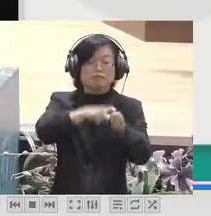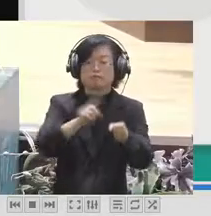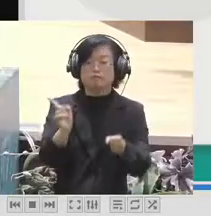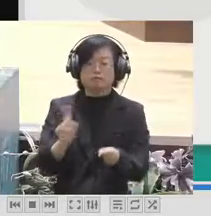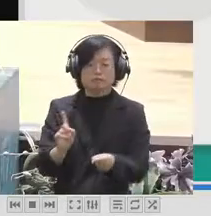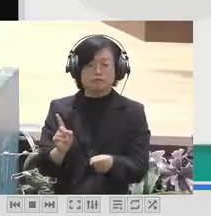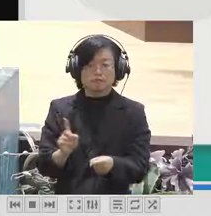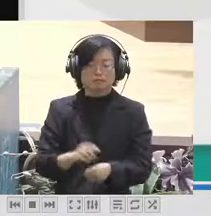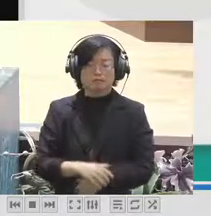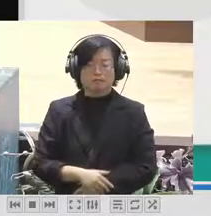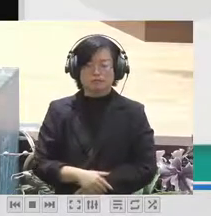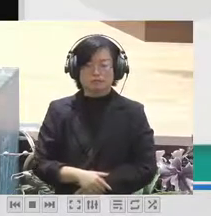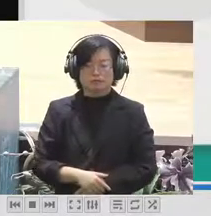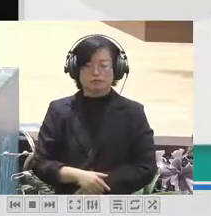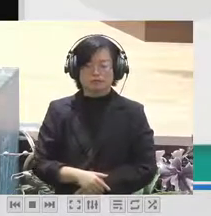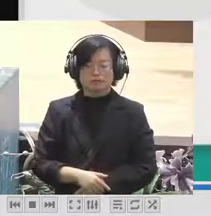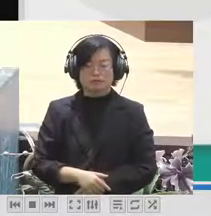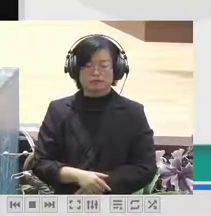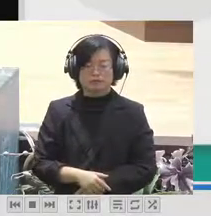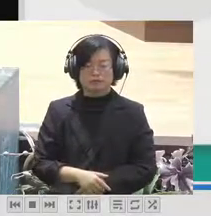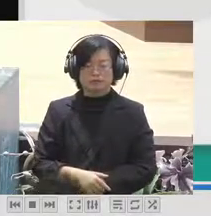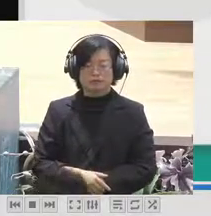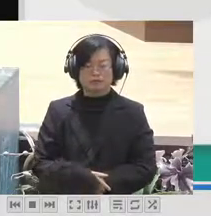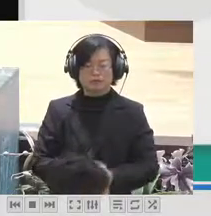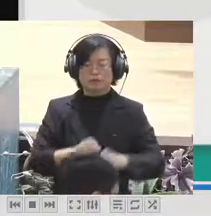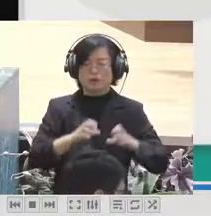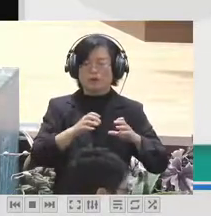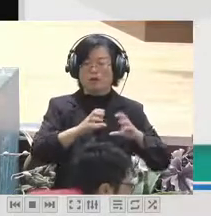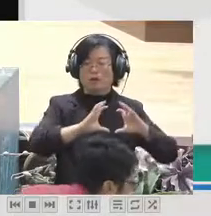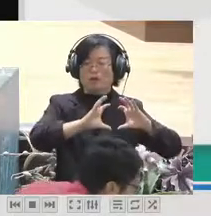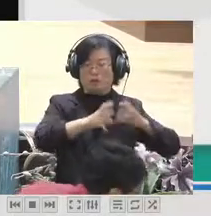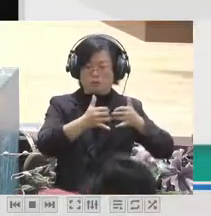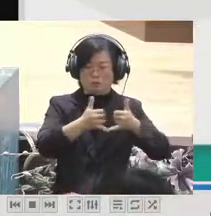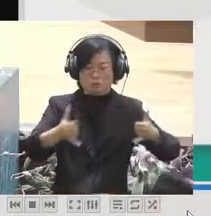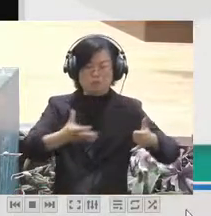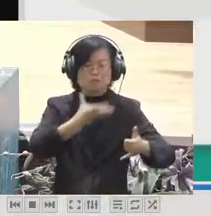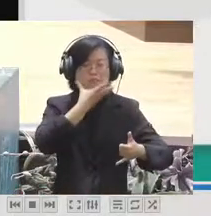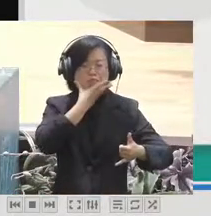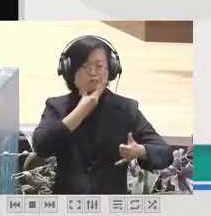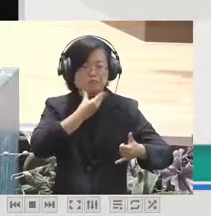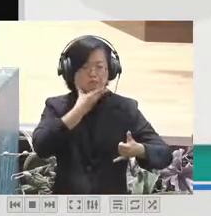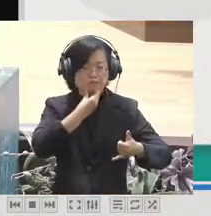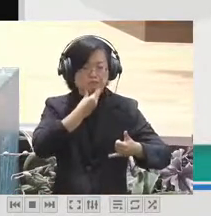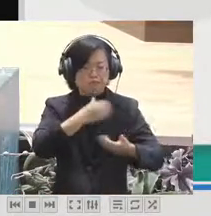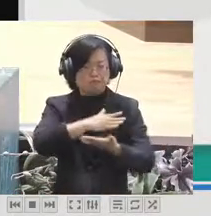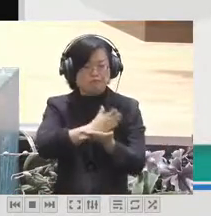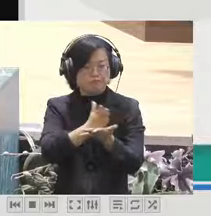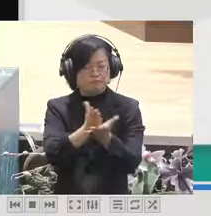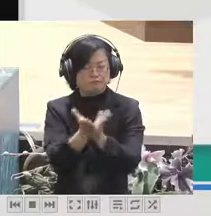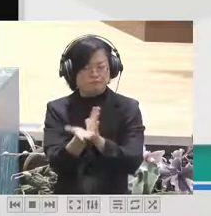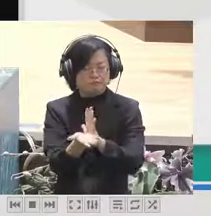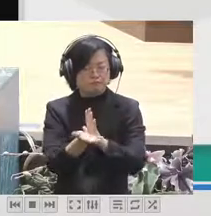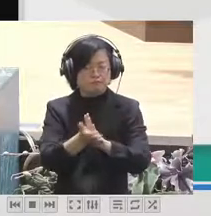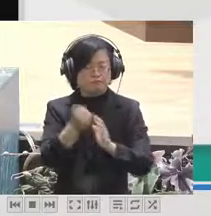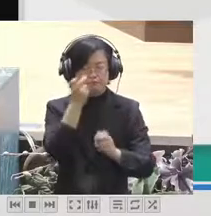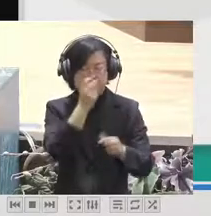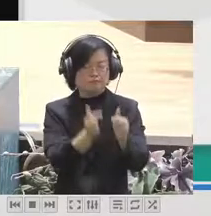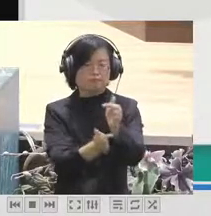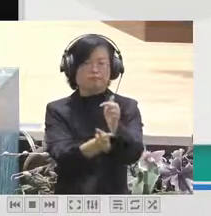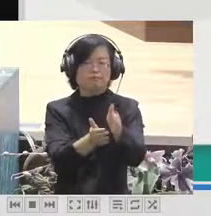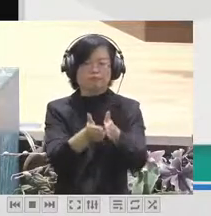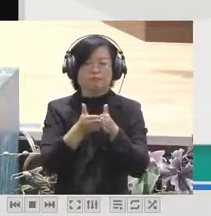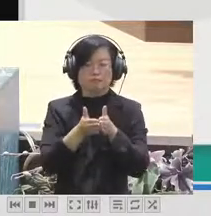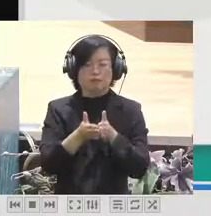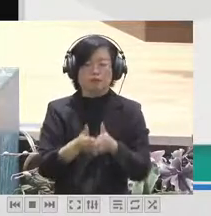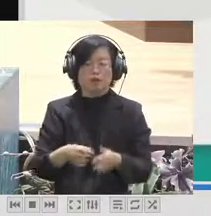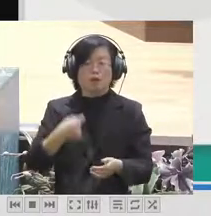measure to manage. We are basically dealing with four areas of interventions. First is the fostering the culture of quantified